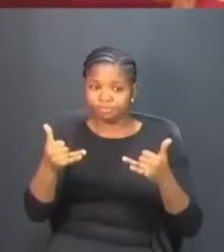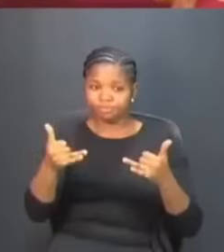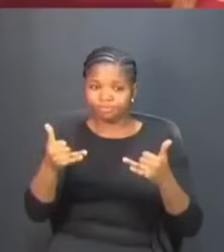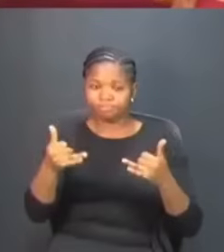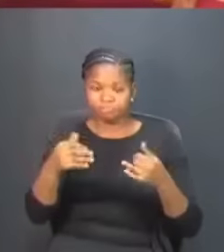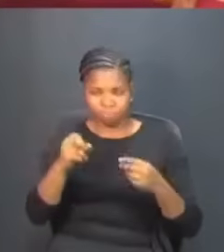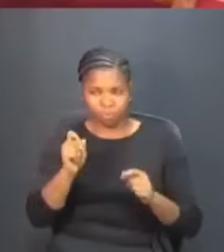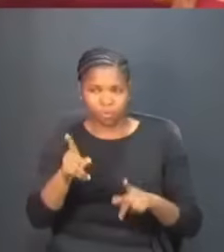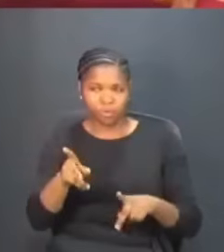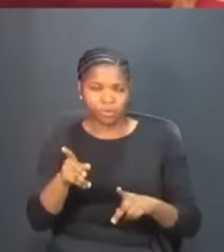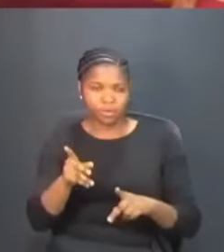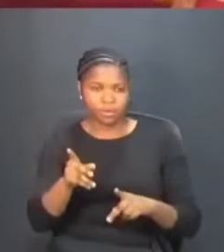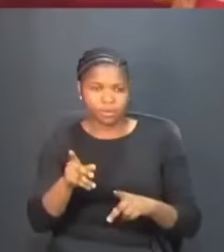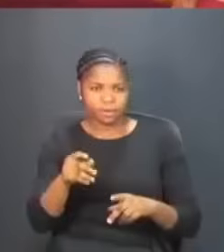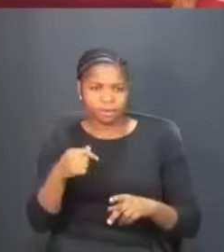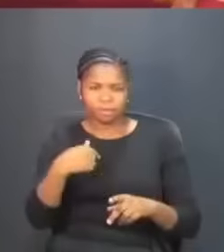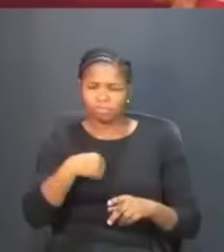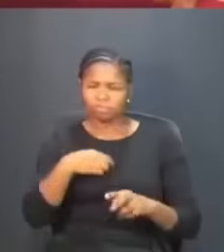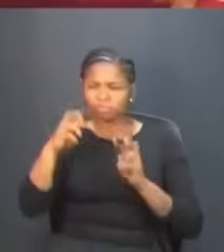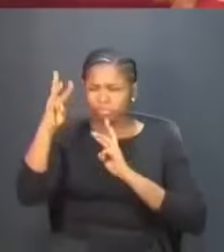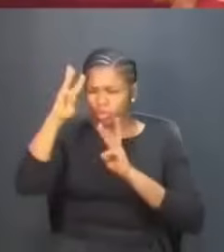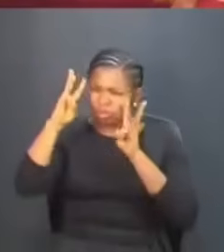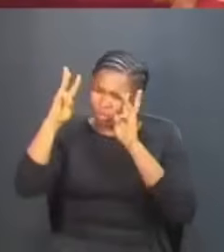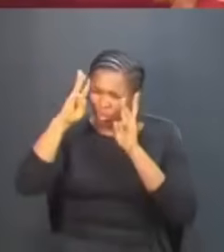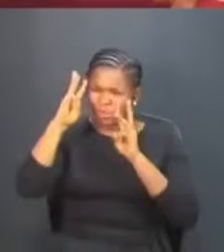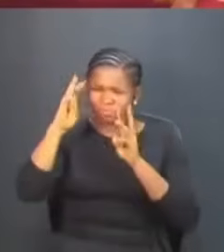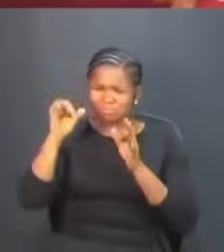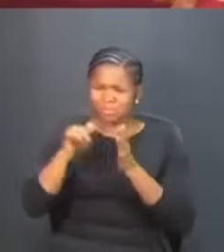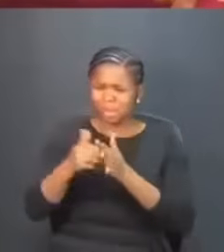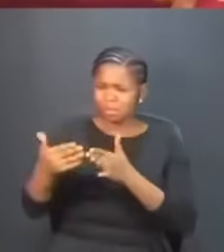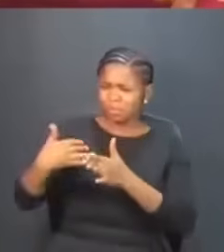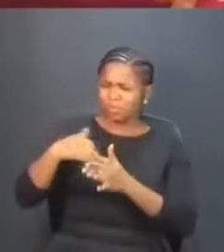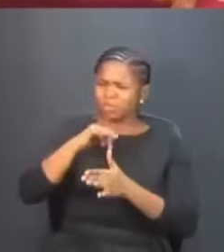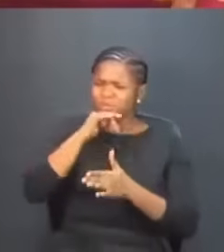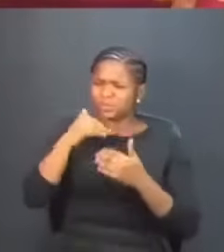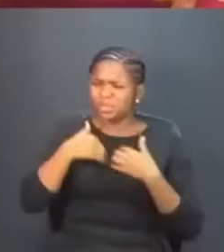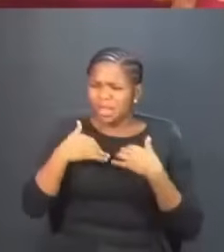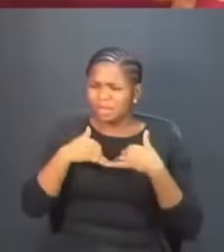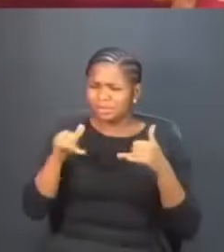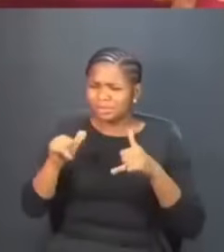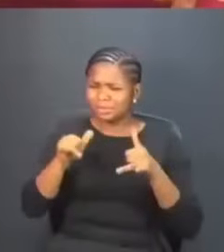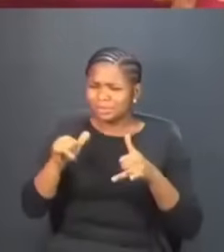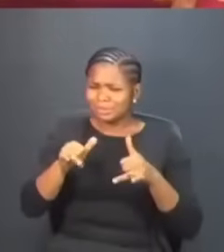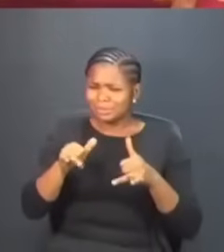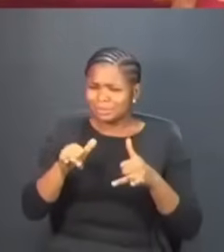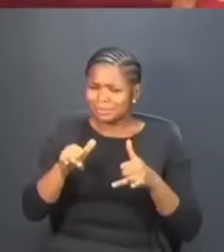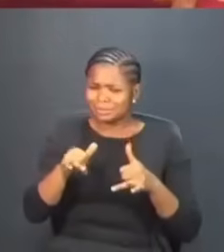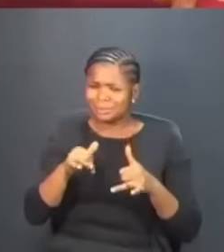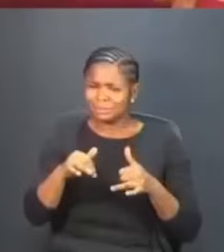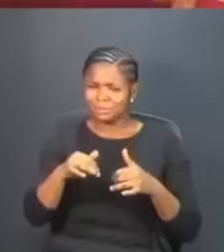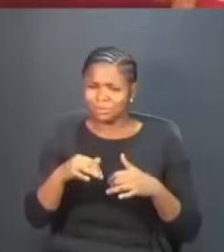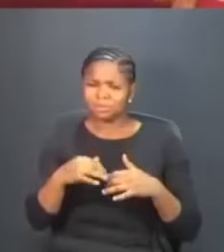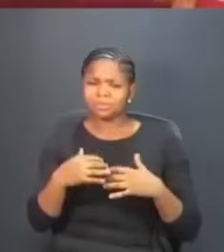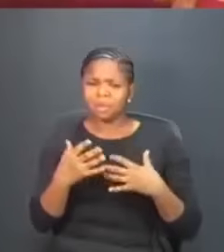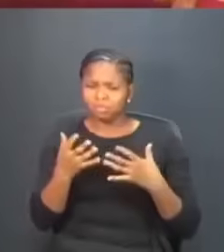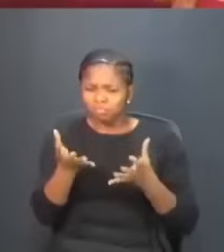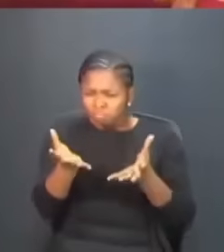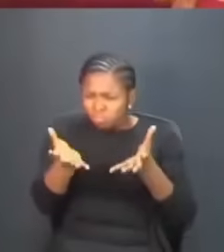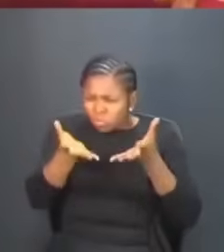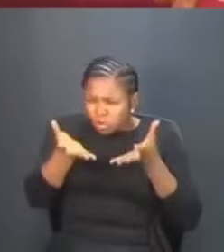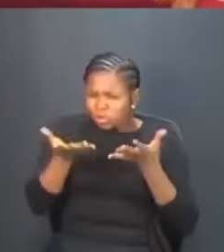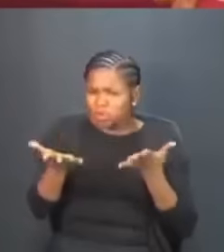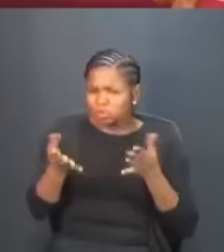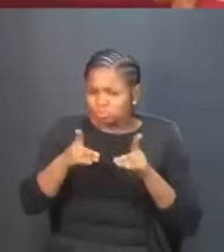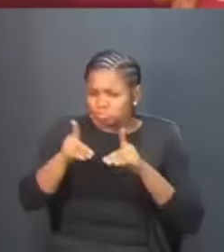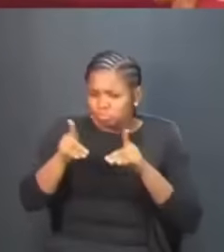I'm worried that you didn't have the same spirit when you had the power to do so, because all these things were there.